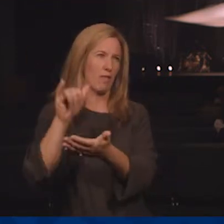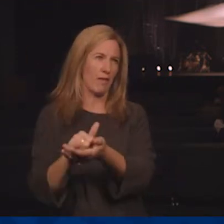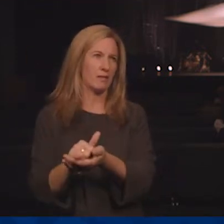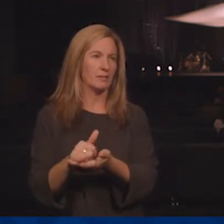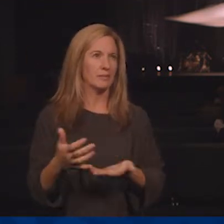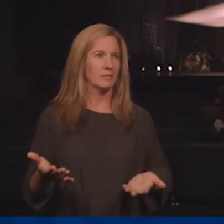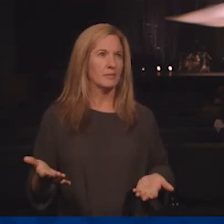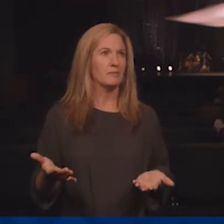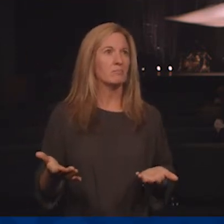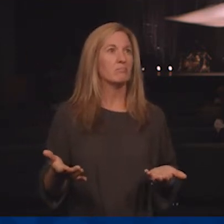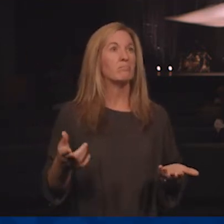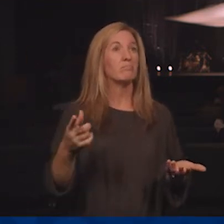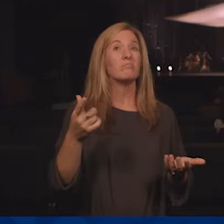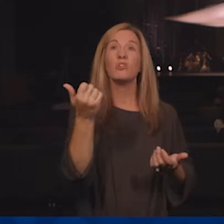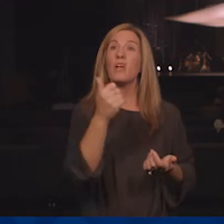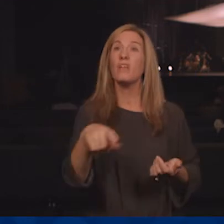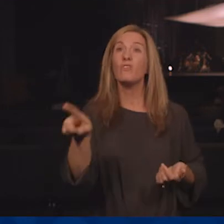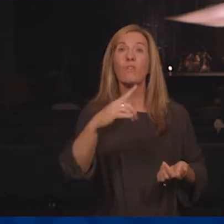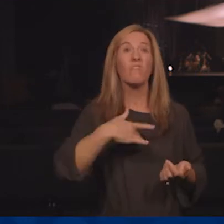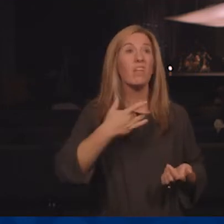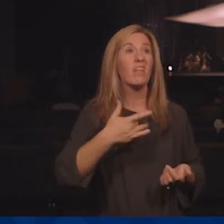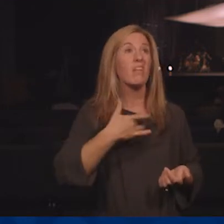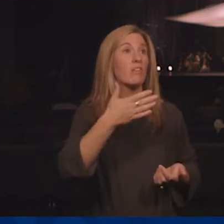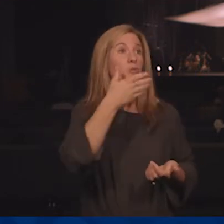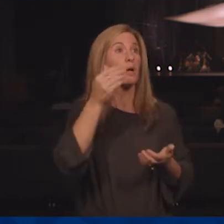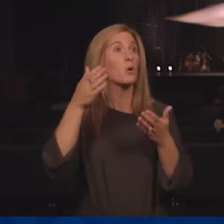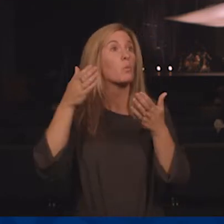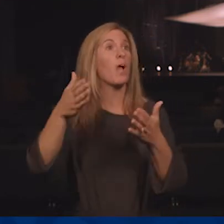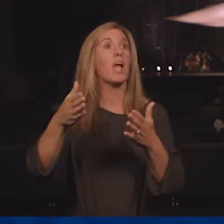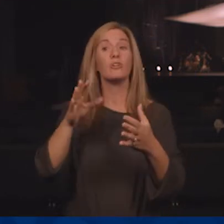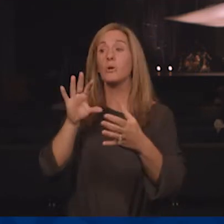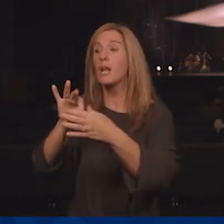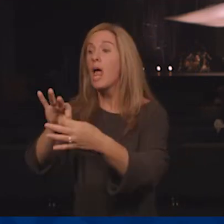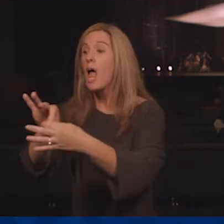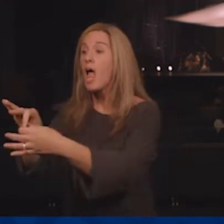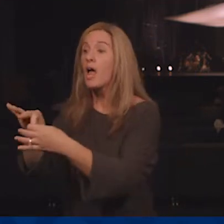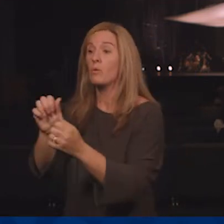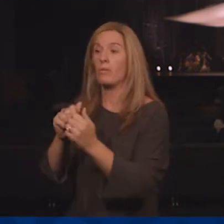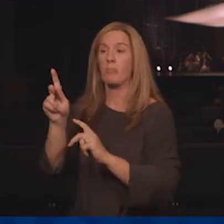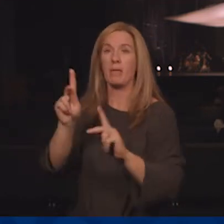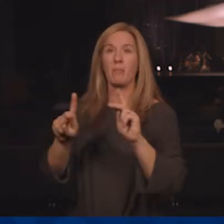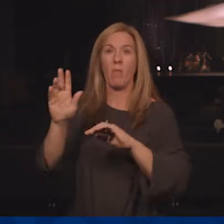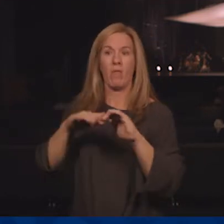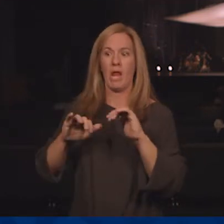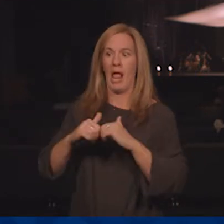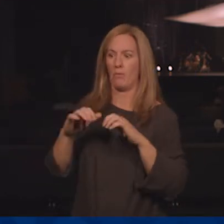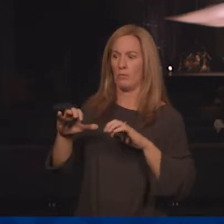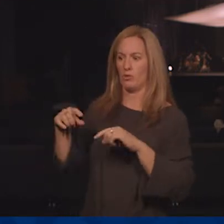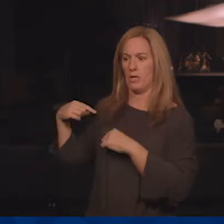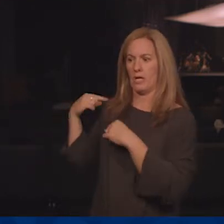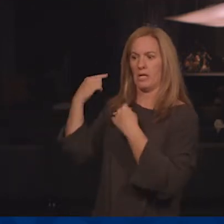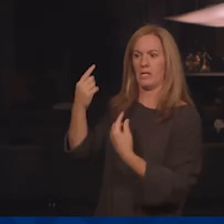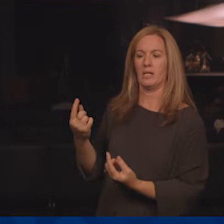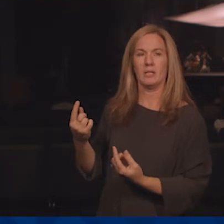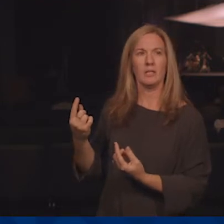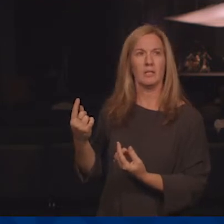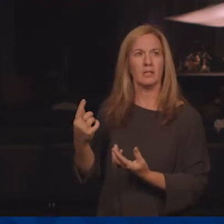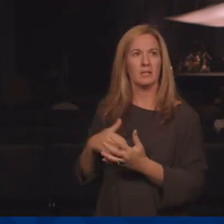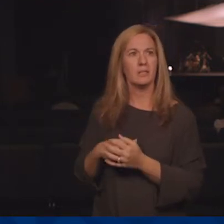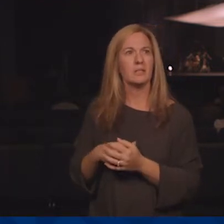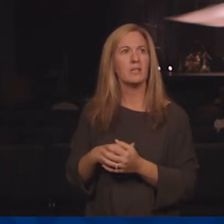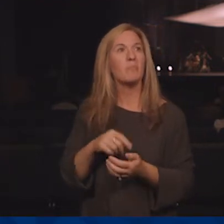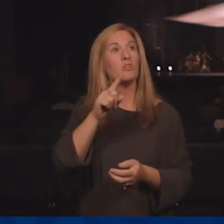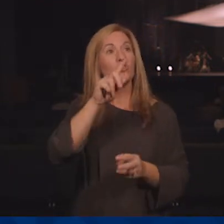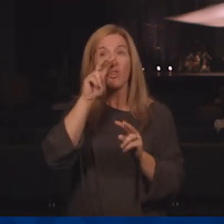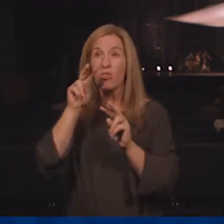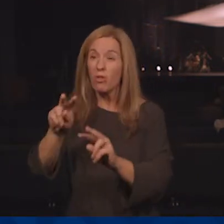here, think that there's a better way to talk across our divides than what we see in the world right now? Does anybody here look at the world